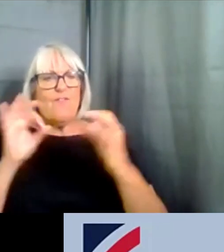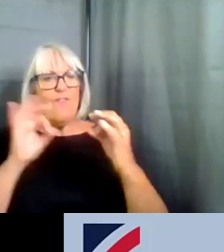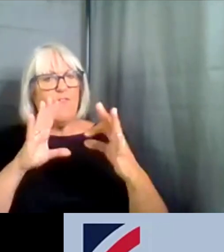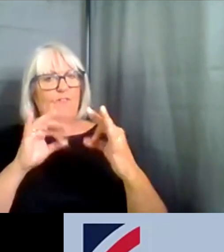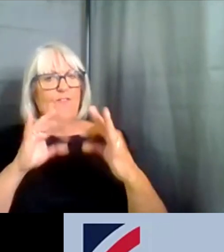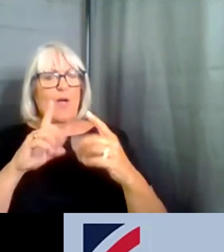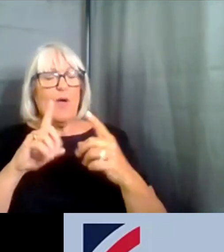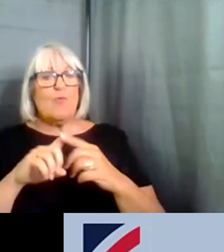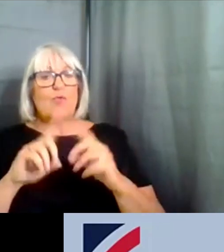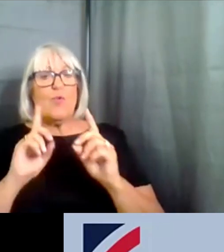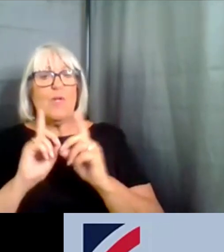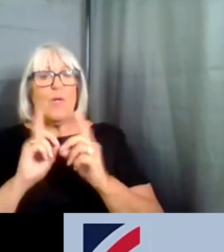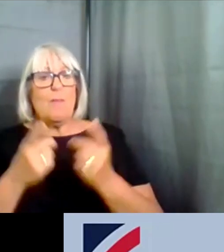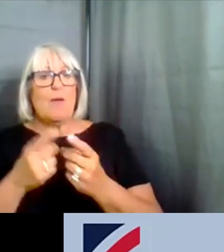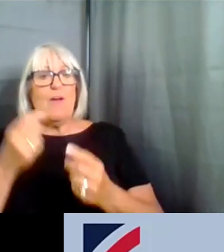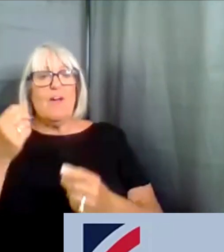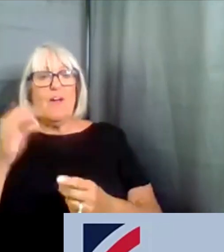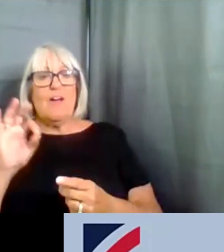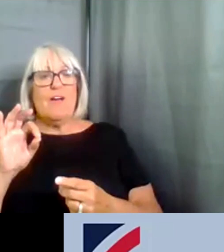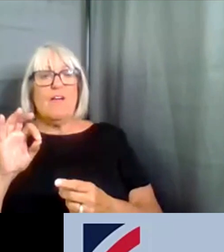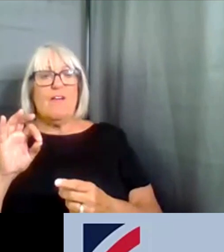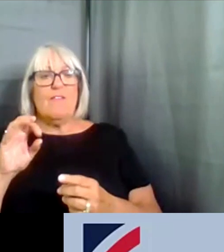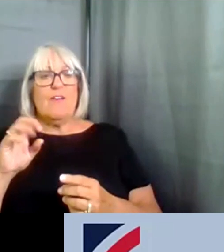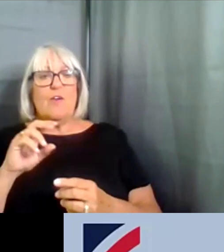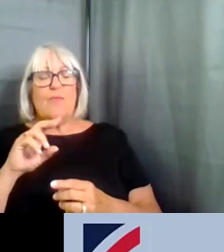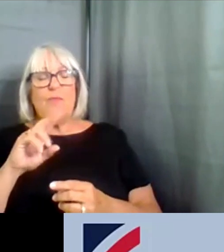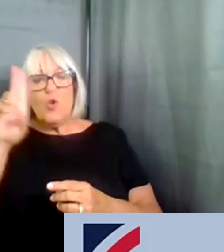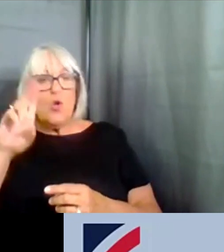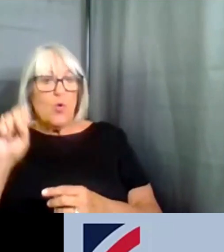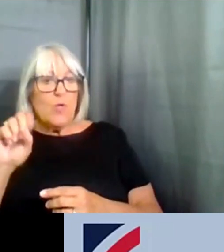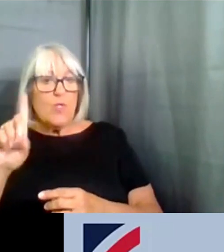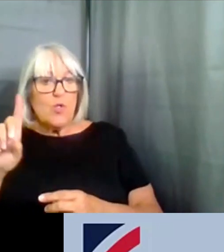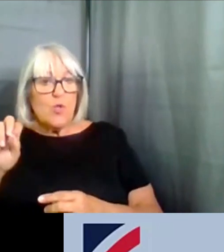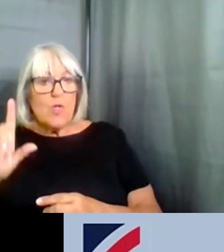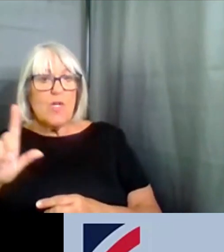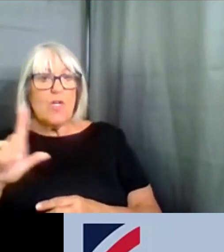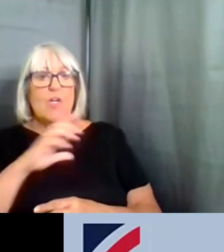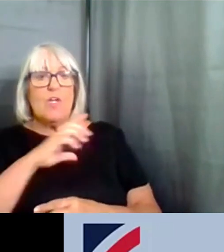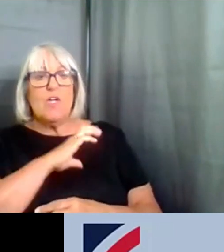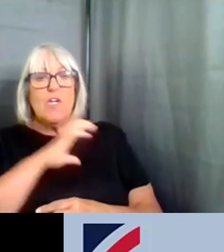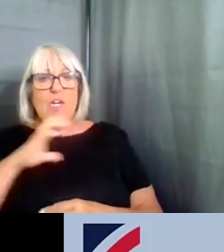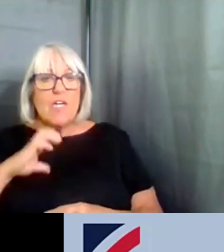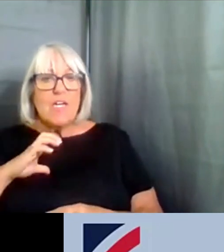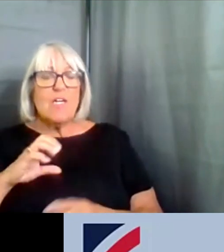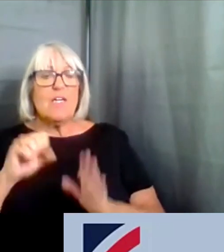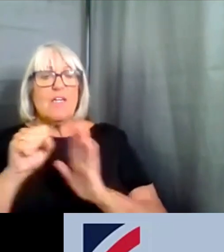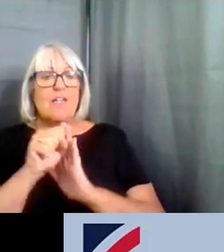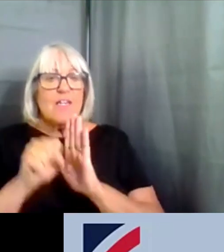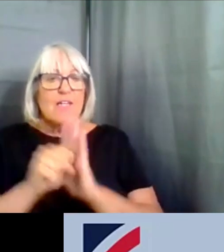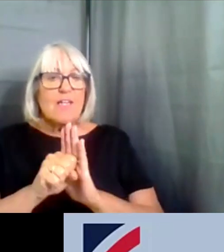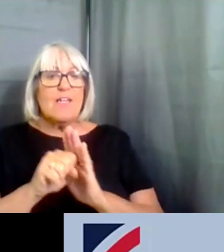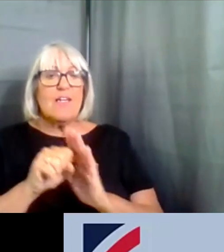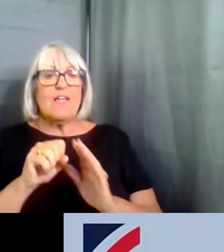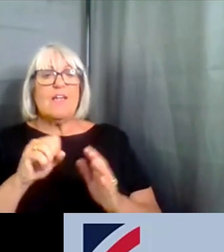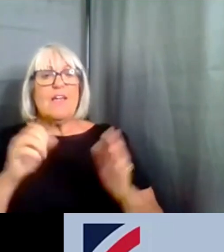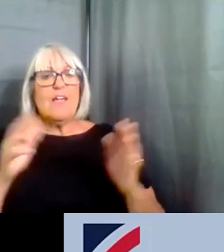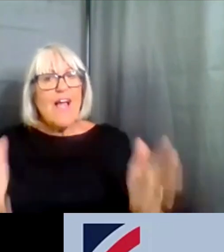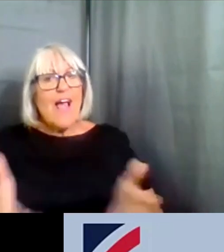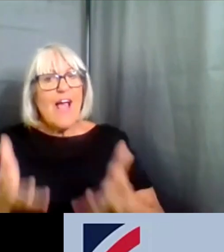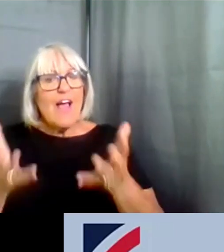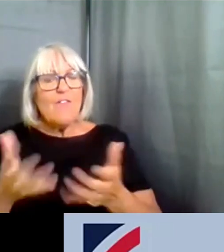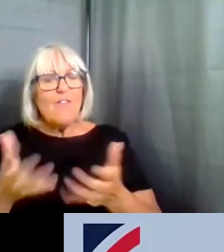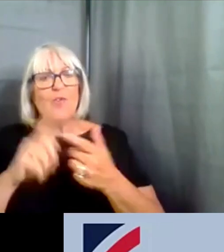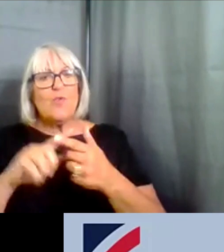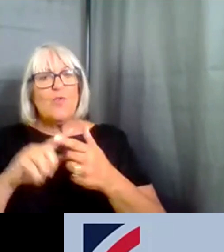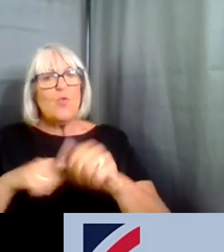to members of Congress, as there are efforts to reauthorize the National Apprenticeship Act. as well ongoing. So